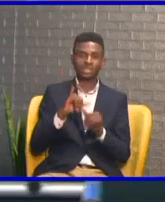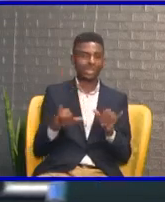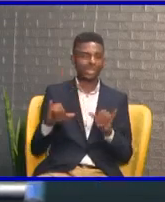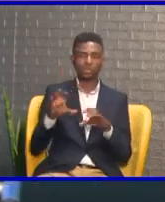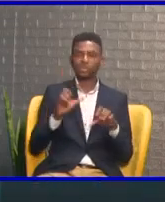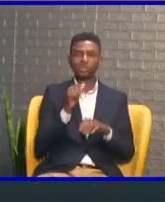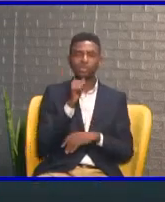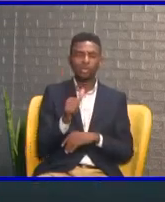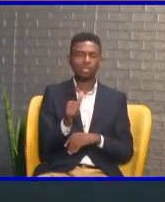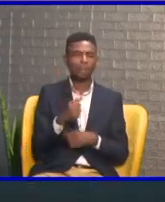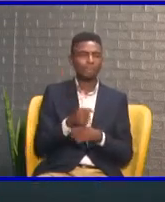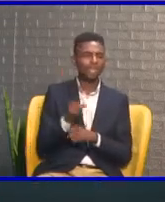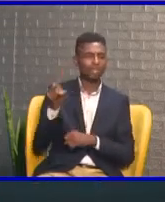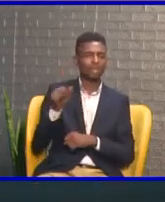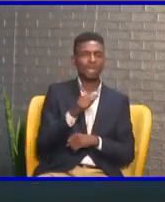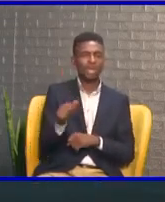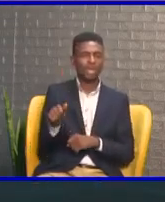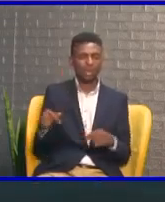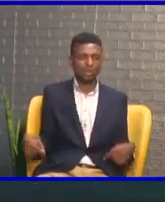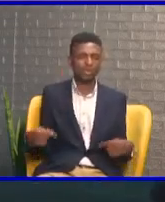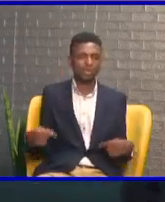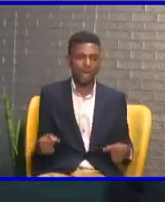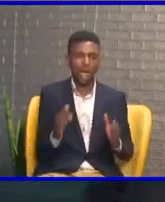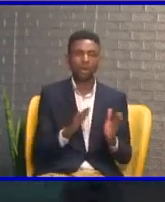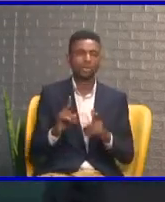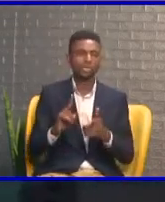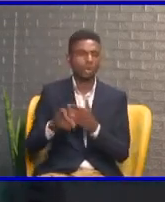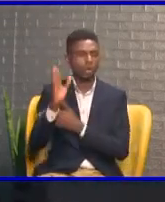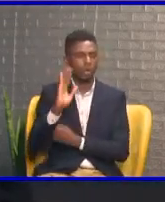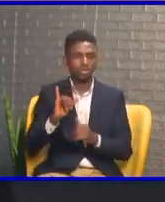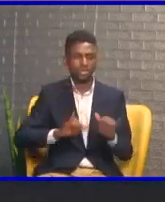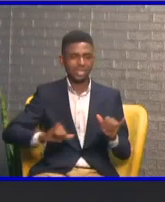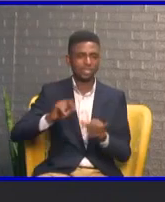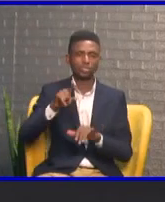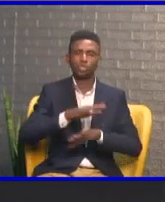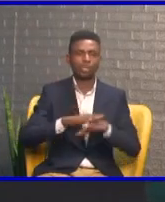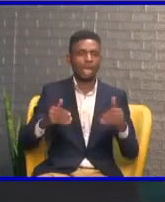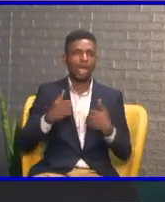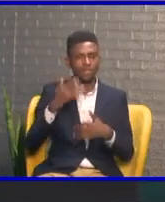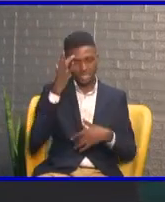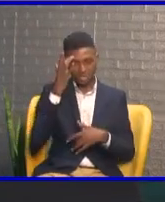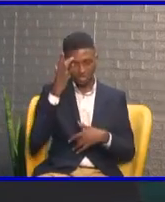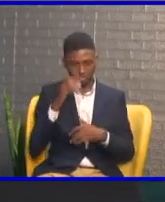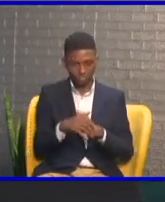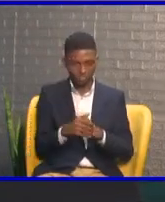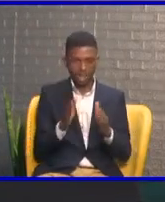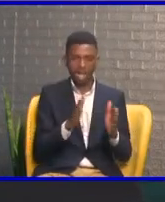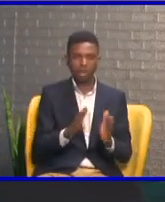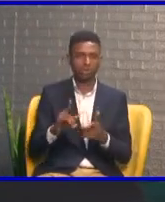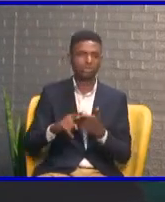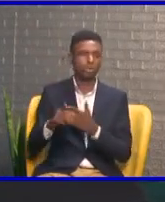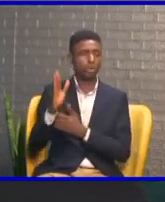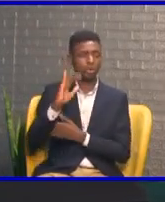cripple. Hallelujah. According to God's standard, you don't have sickness. According to God's standard,